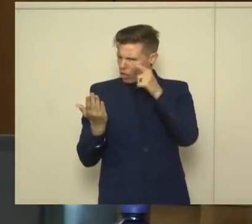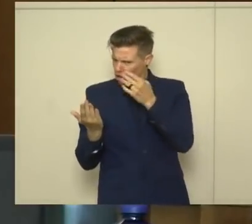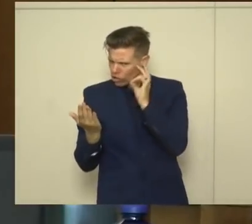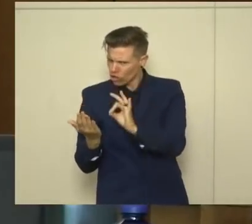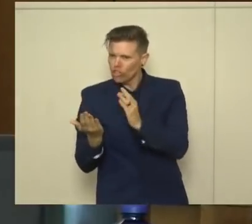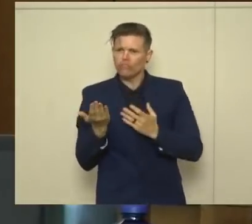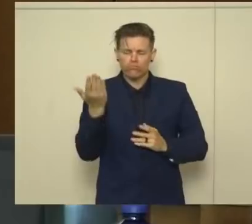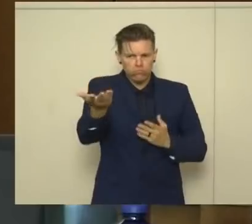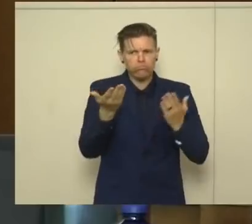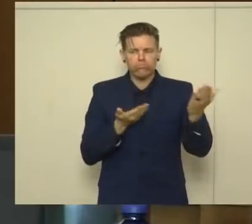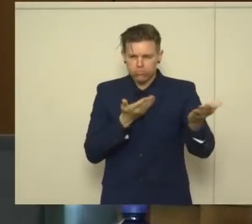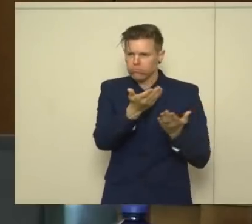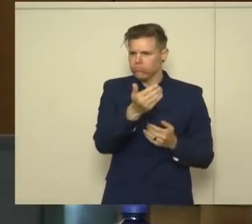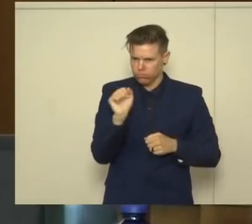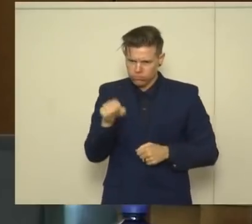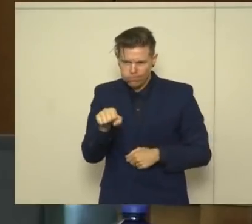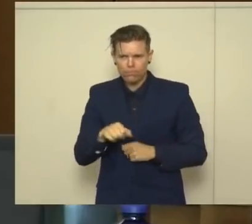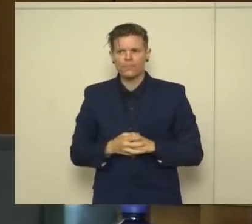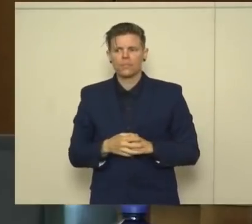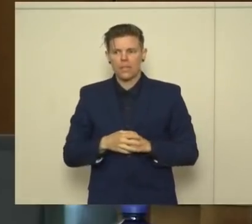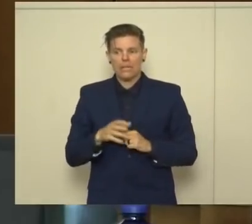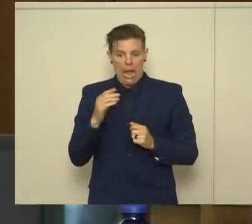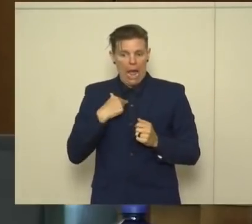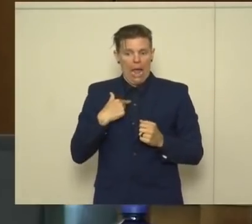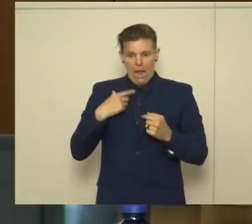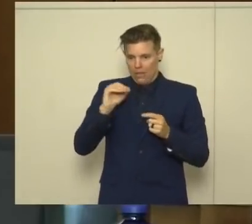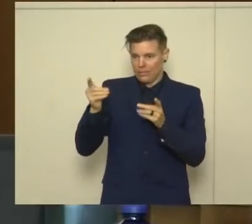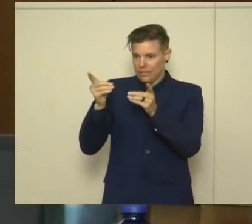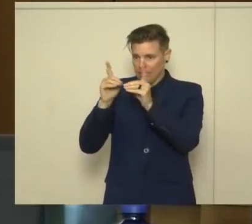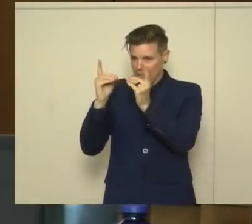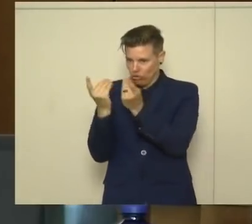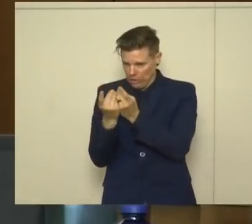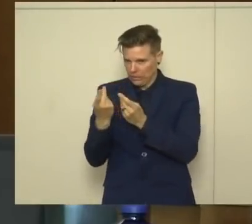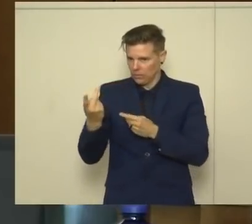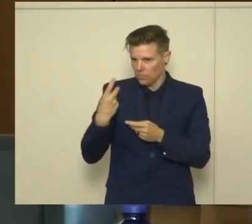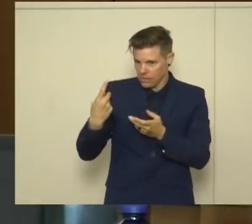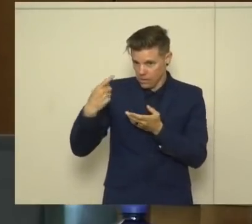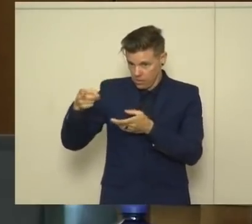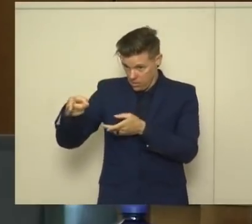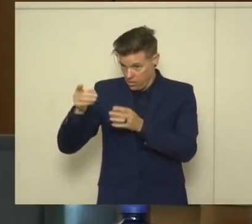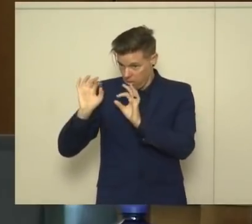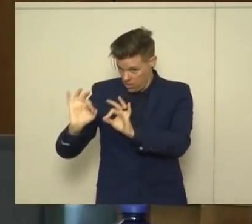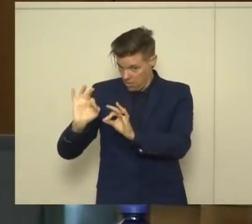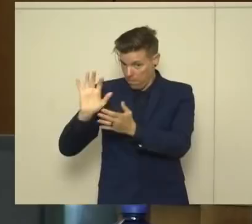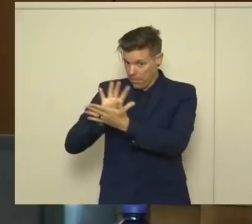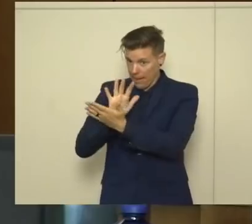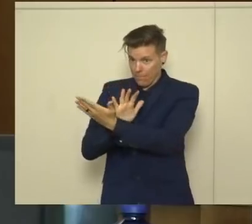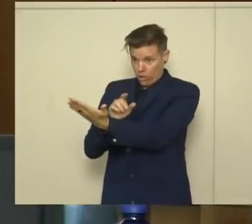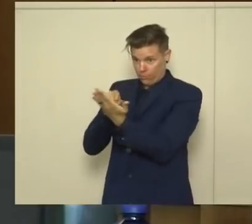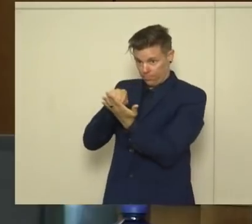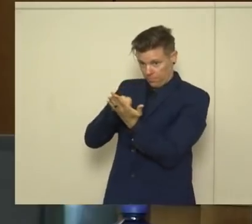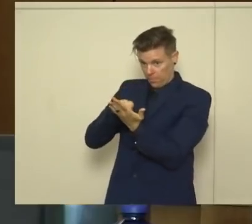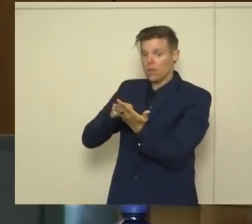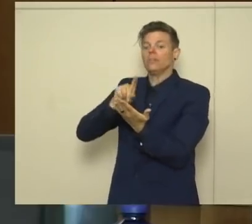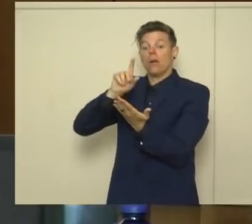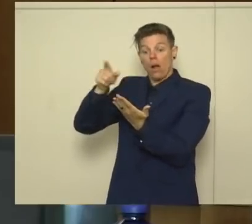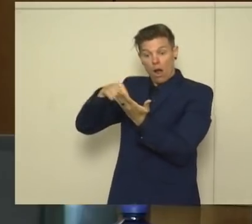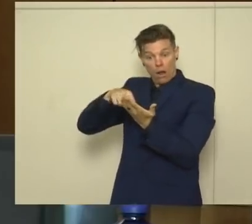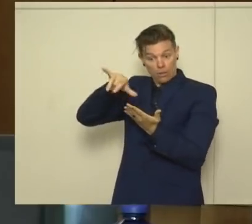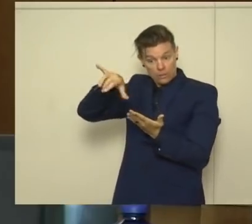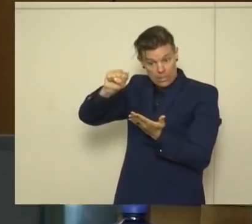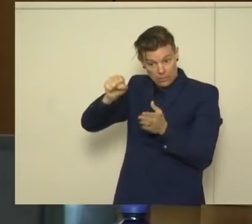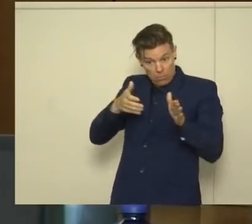and the district have a responsibility to make sure that you're able to operationalize those plans. When you're talking about a district like Albuquerque,